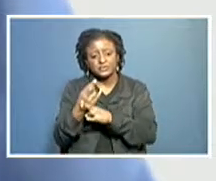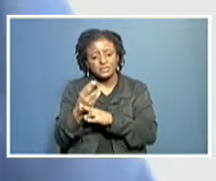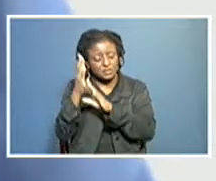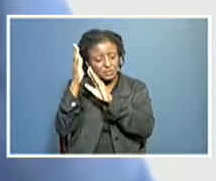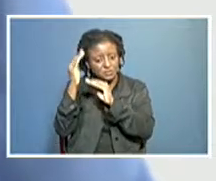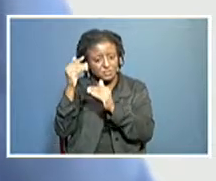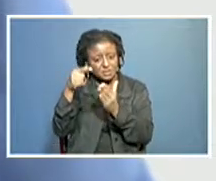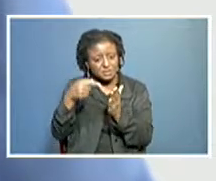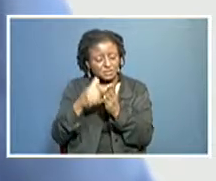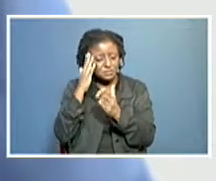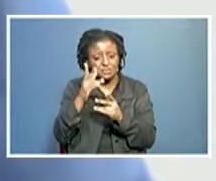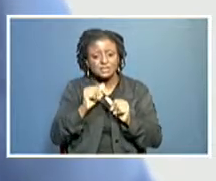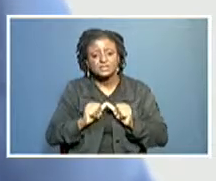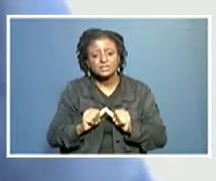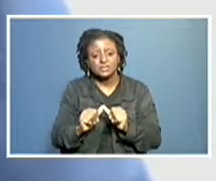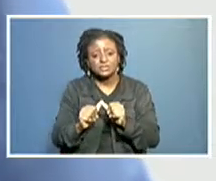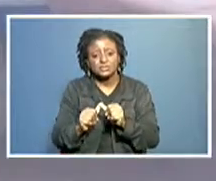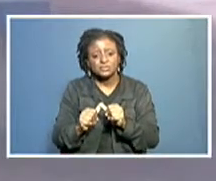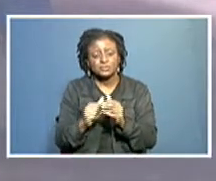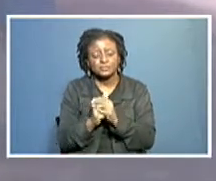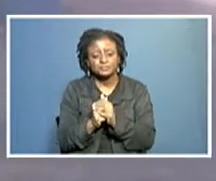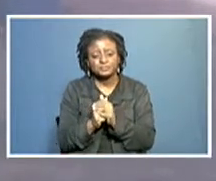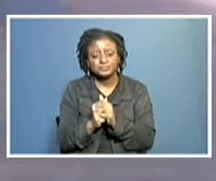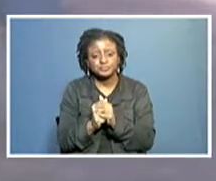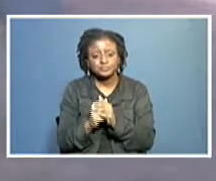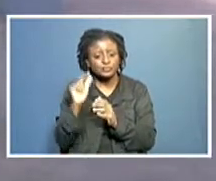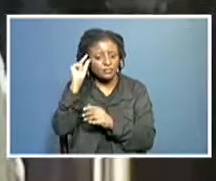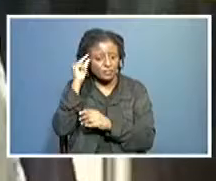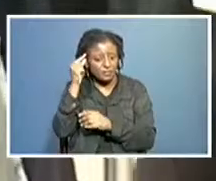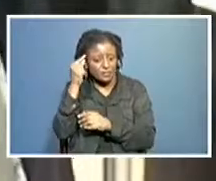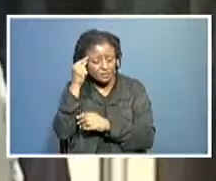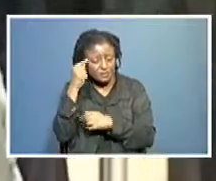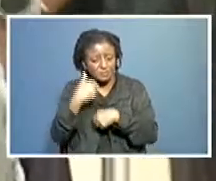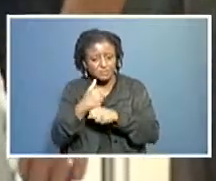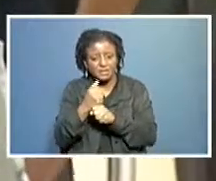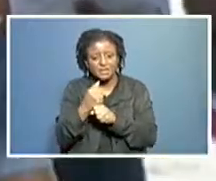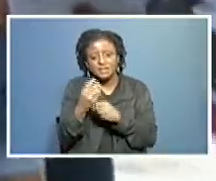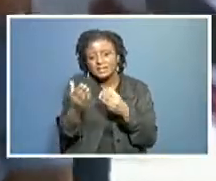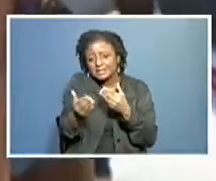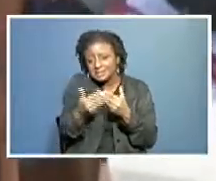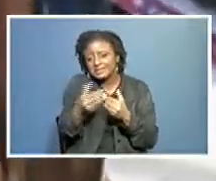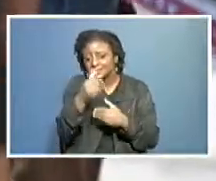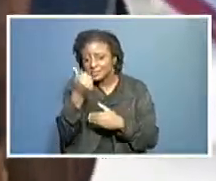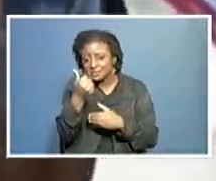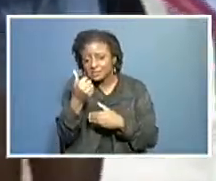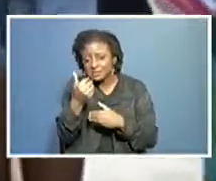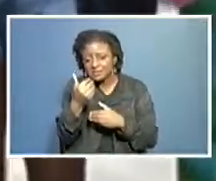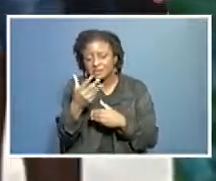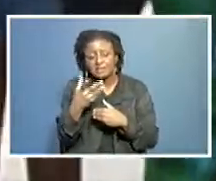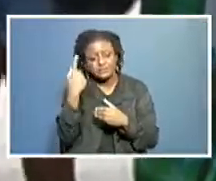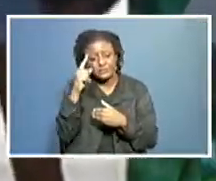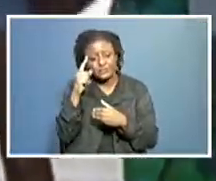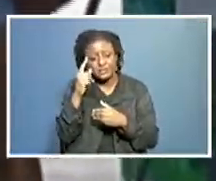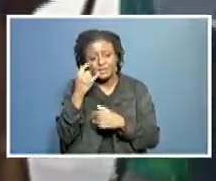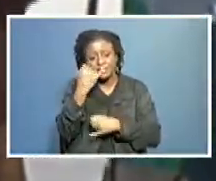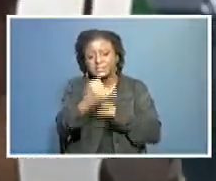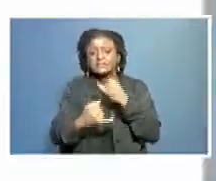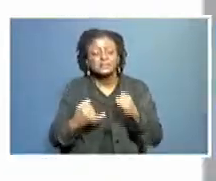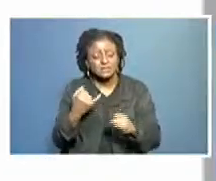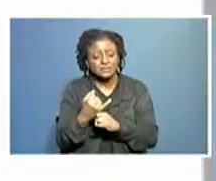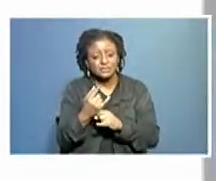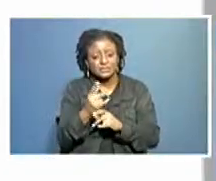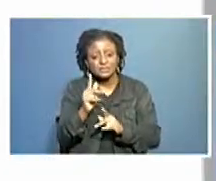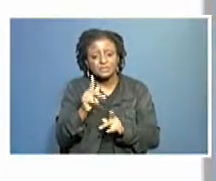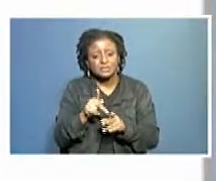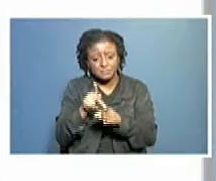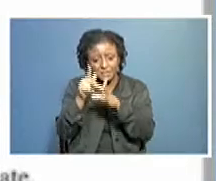hoping that this will continue into the near term. Government is surely making it more easier and convenient for international passengers to travel to the